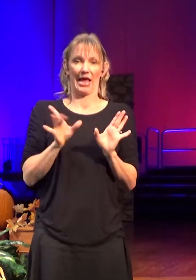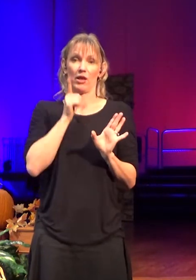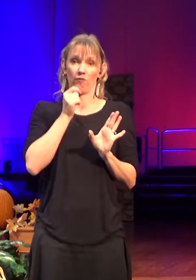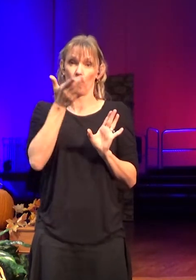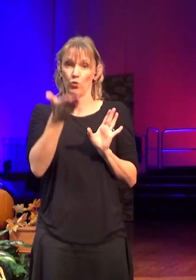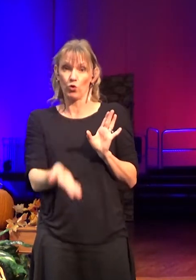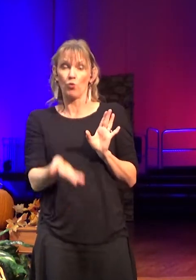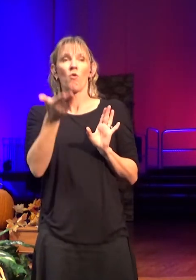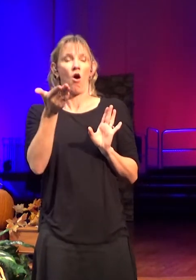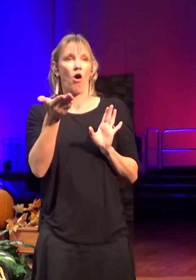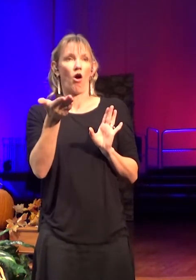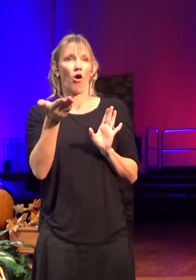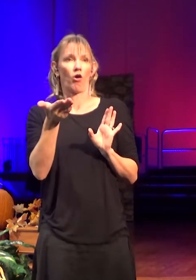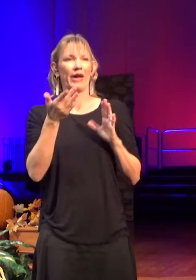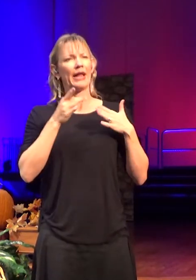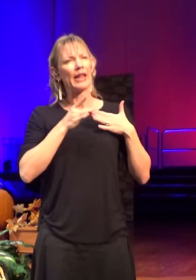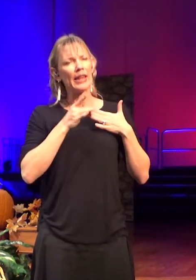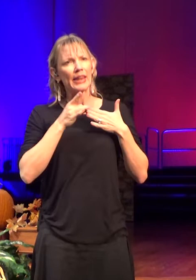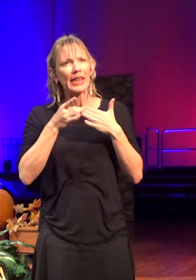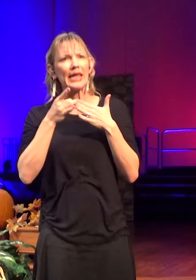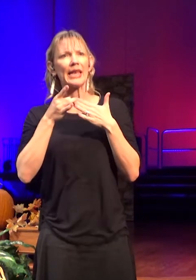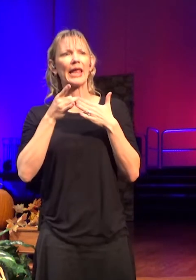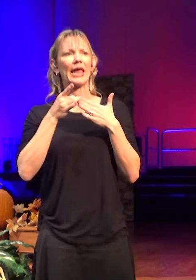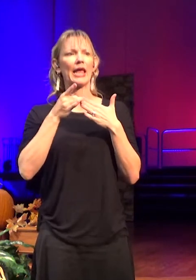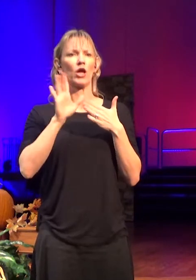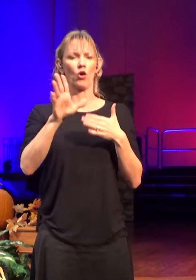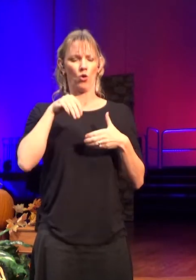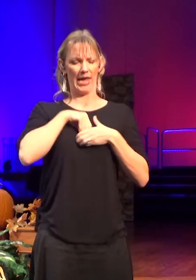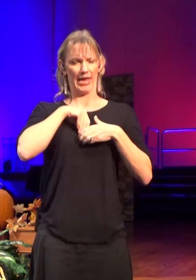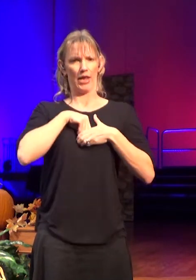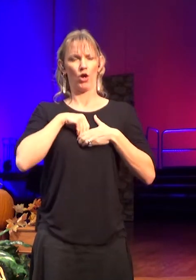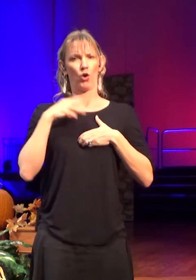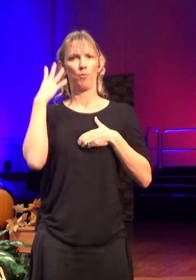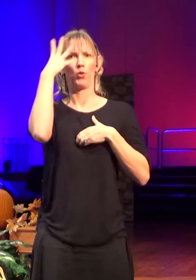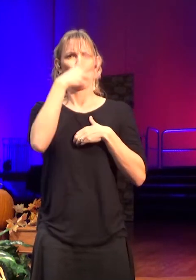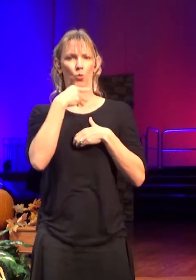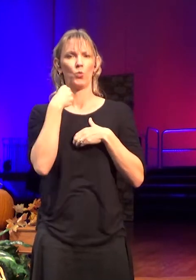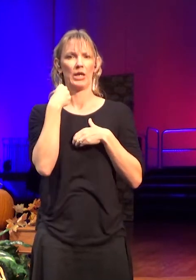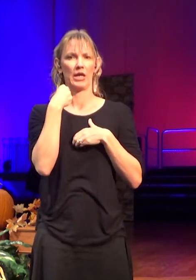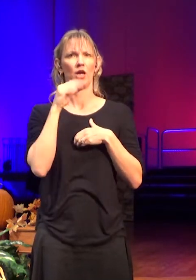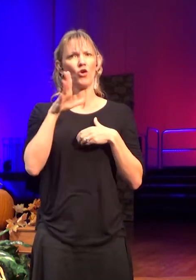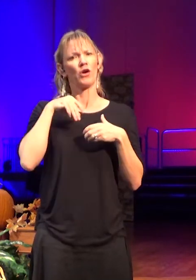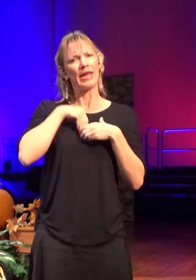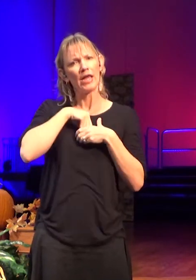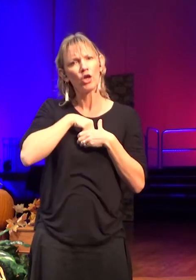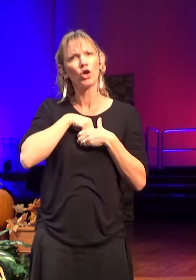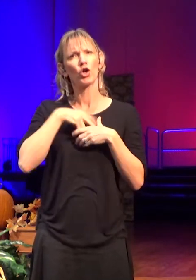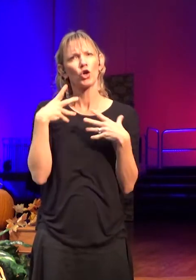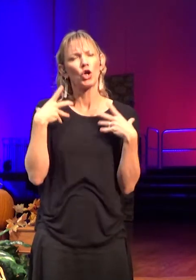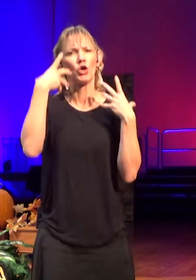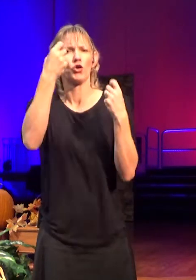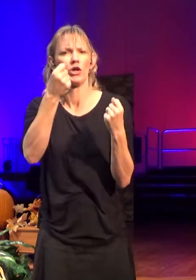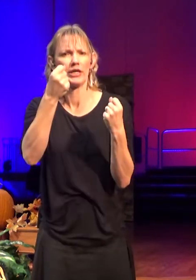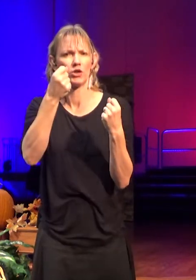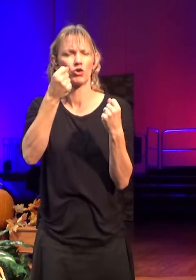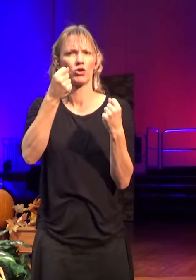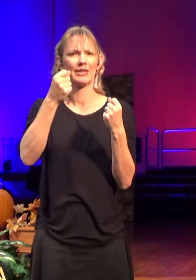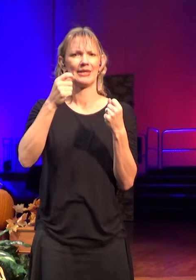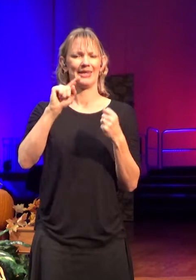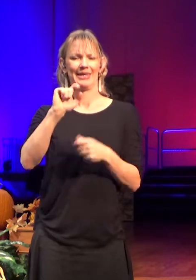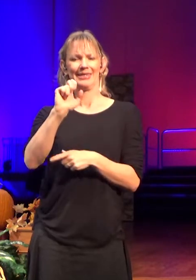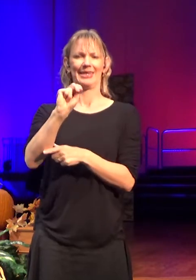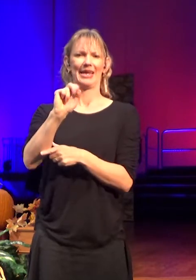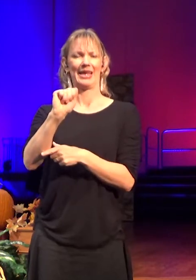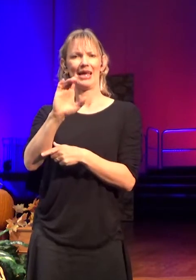with the light of who you are. It's leading with your inner beauty, your inner